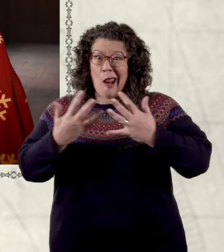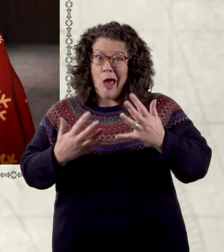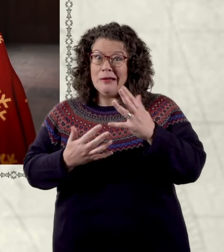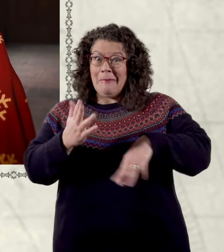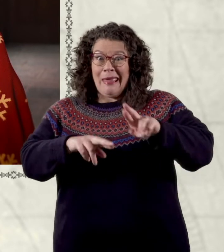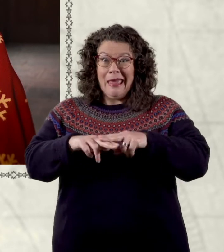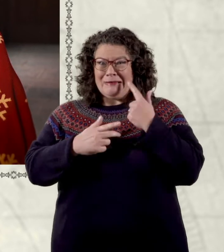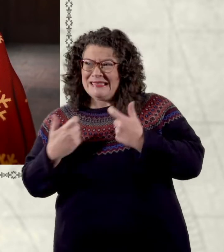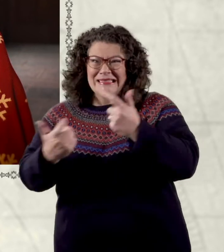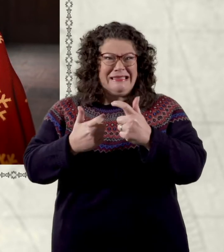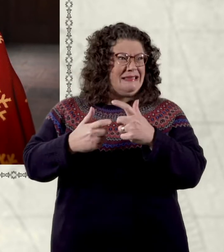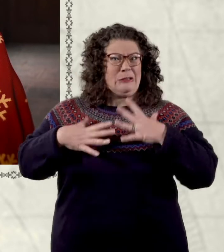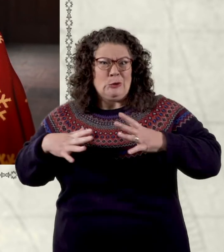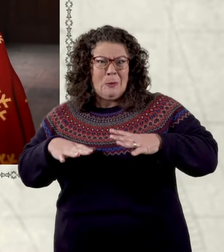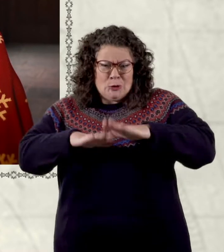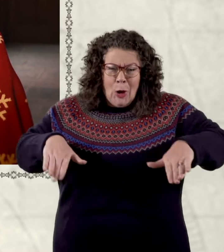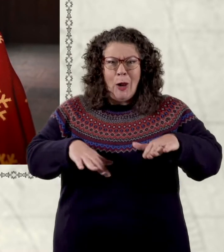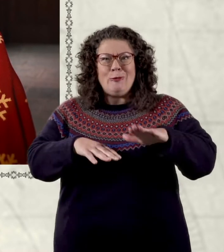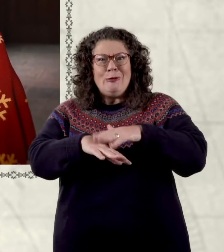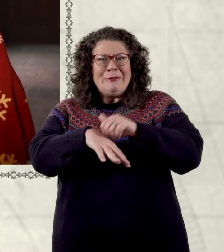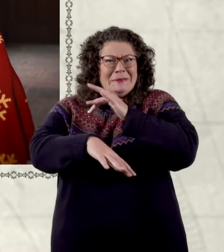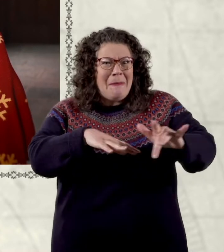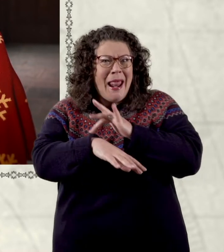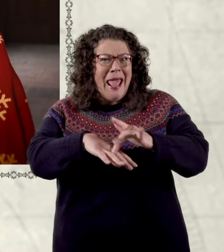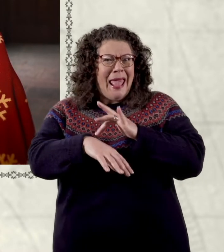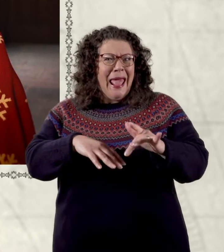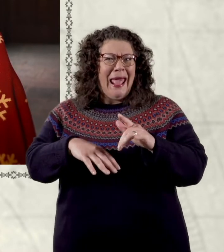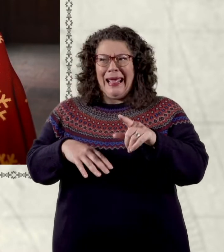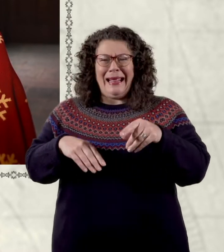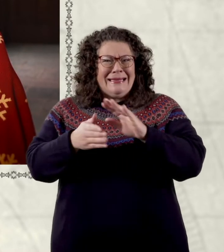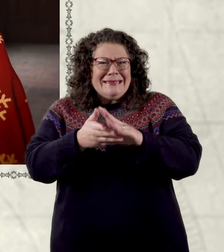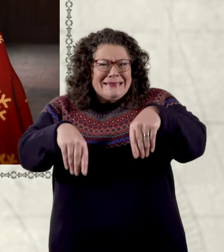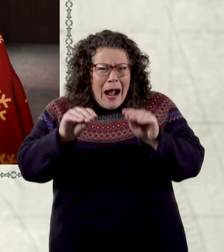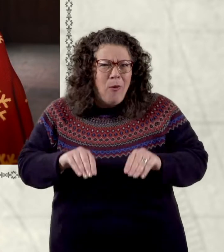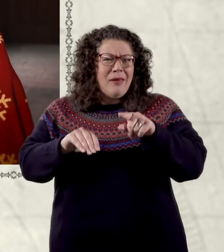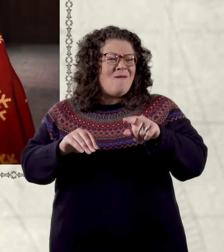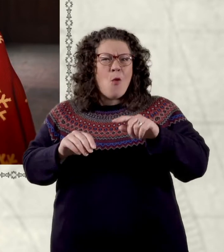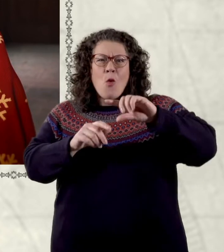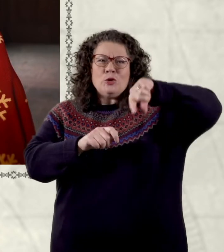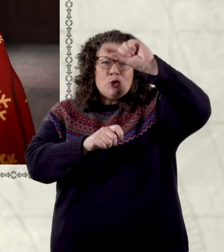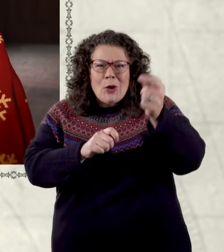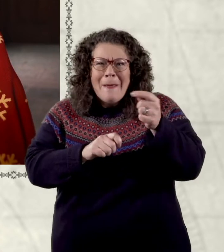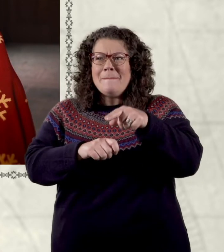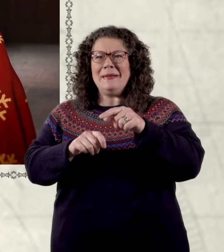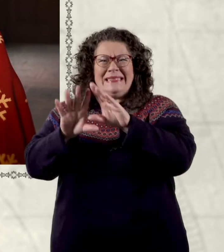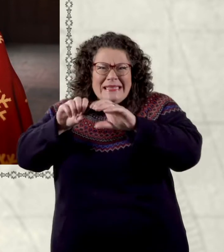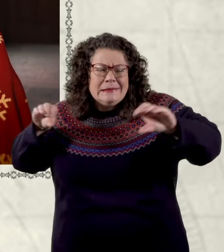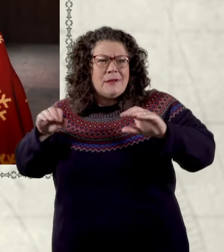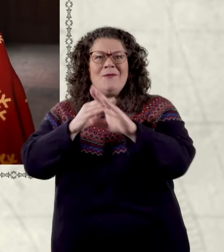Wales looking for costumes for Christmas shows now. Tea towels for the shepherds, a tinsel for the